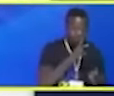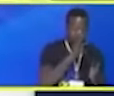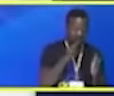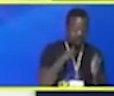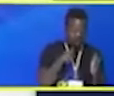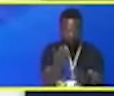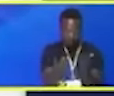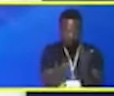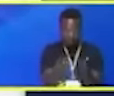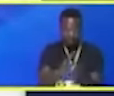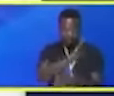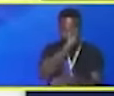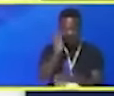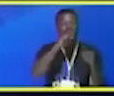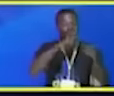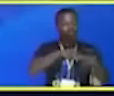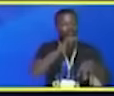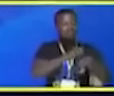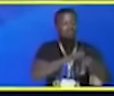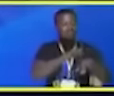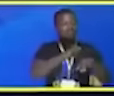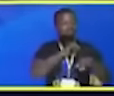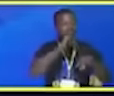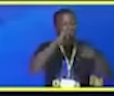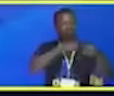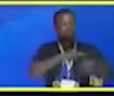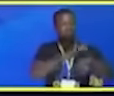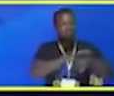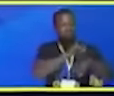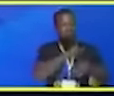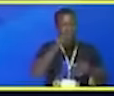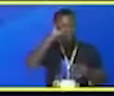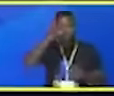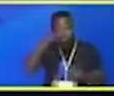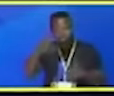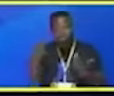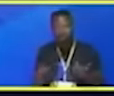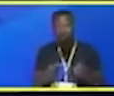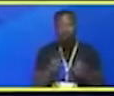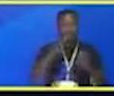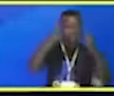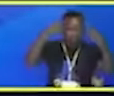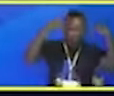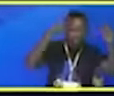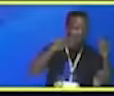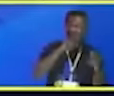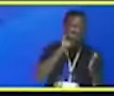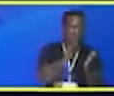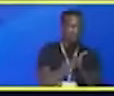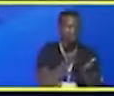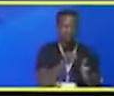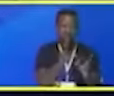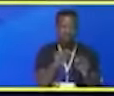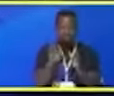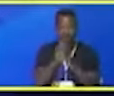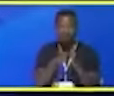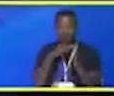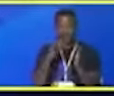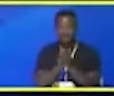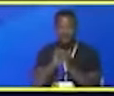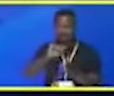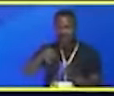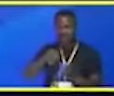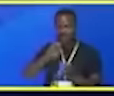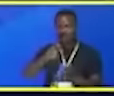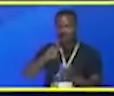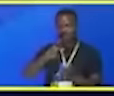you, through the river, not burn you. Intellectual, you know, achievements and all of that. But the Bible says in Jeremiah